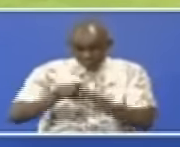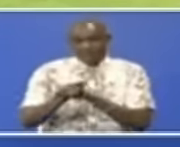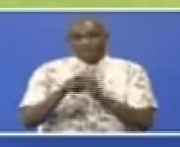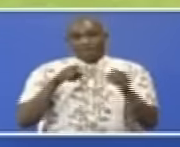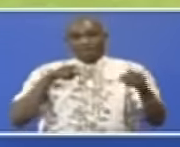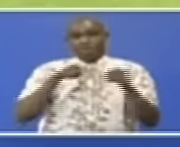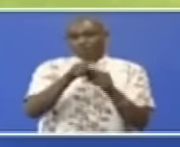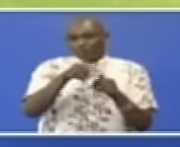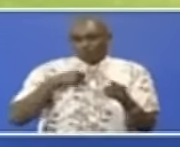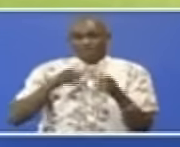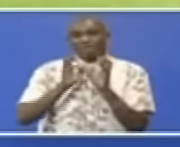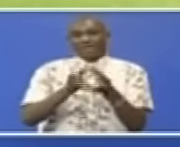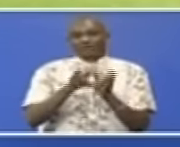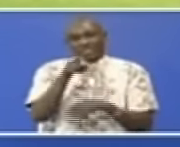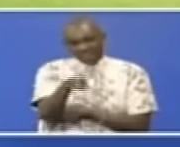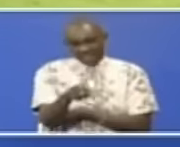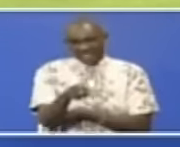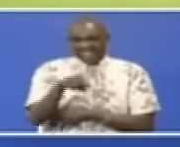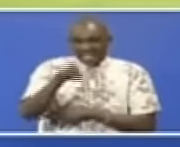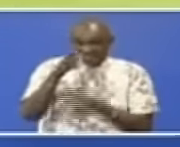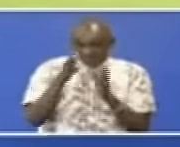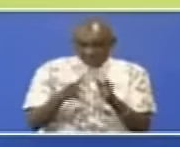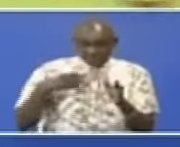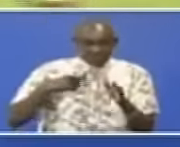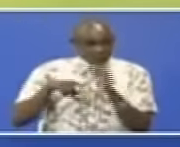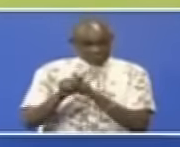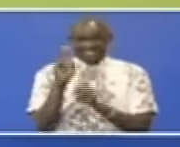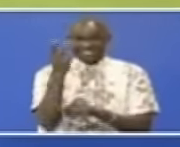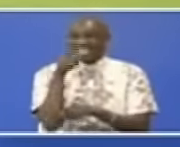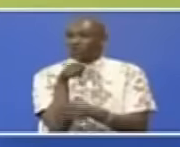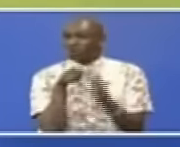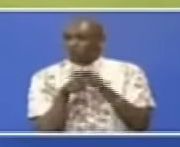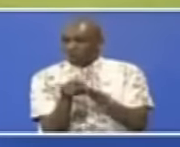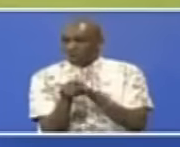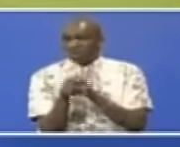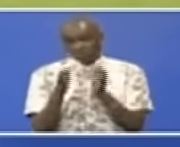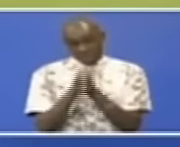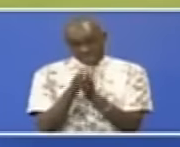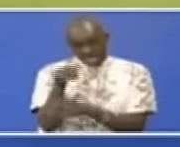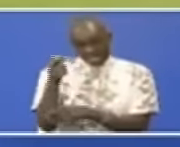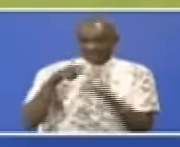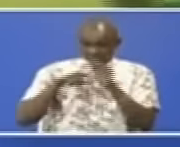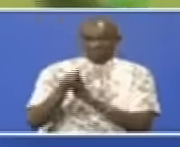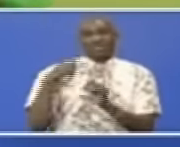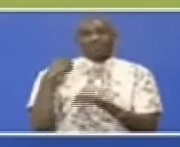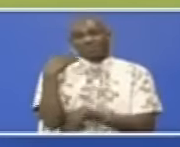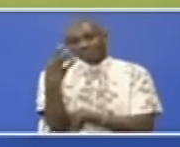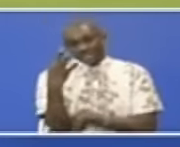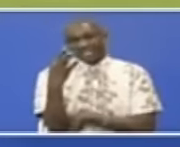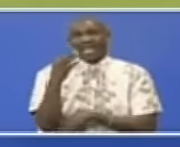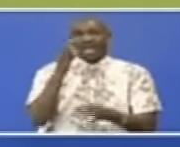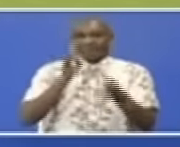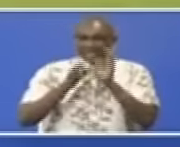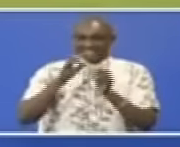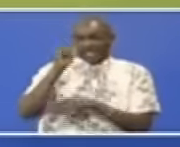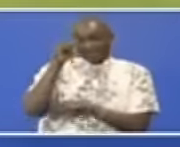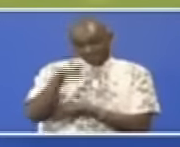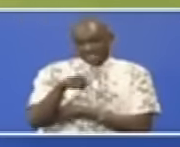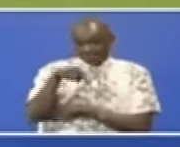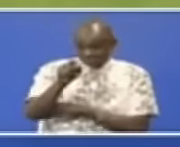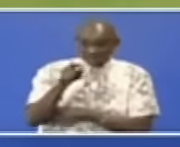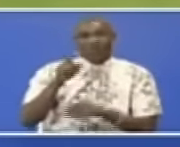rebound from a penalty kick. Now Jito Bosa slotted in the second goal and Wycliffe Bola scored their third as Zimbakasi MP Mutura